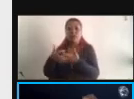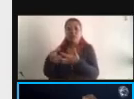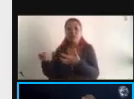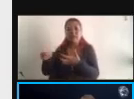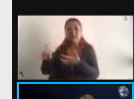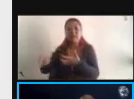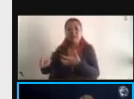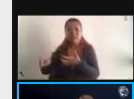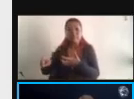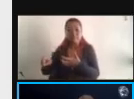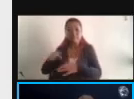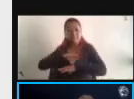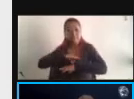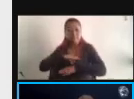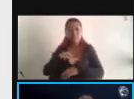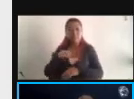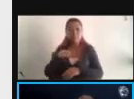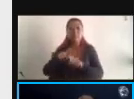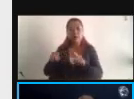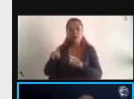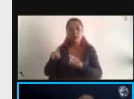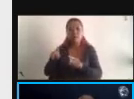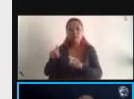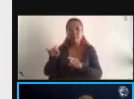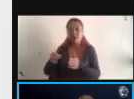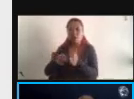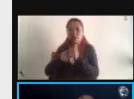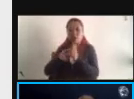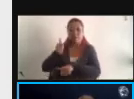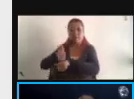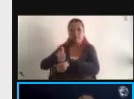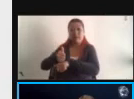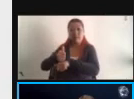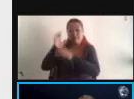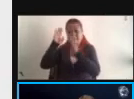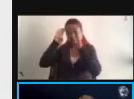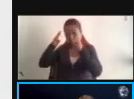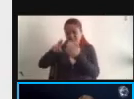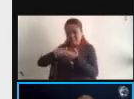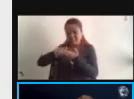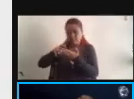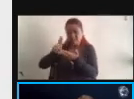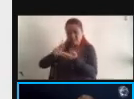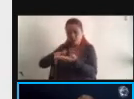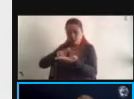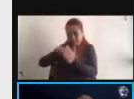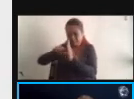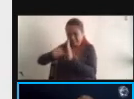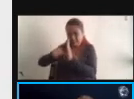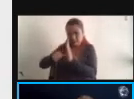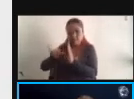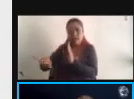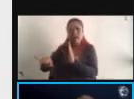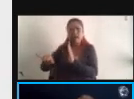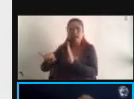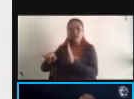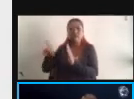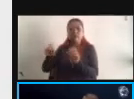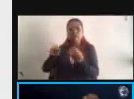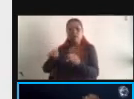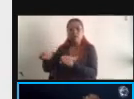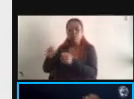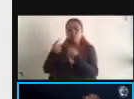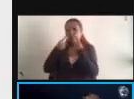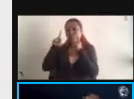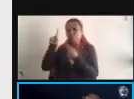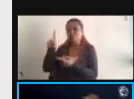but by making that a requirement and focusing on that, they were able to reduce the maintenance time as well as